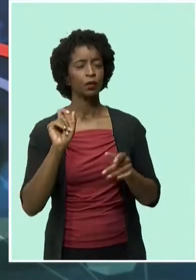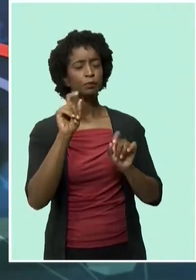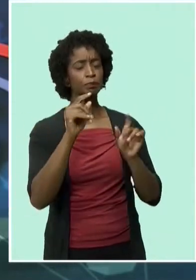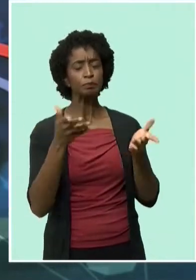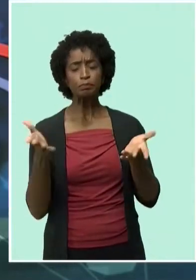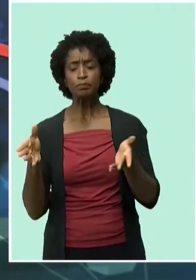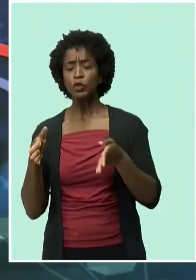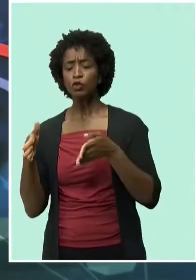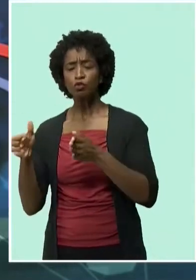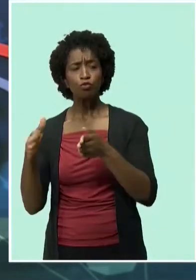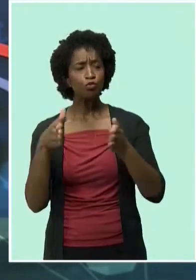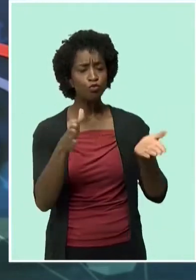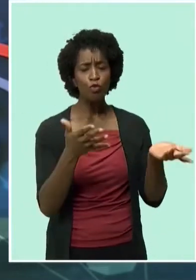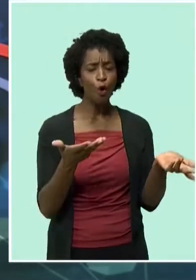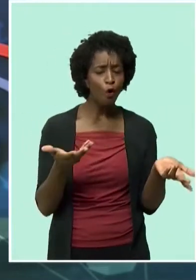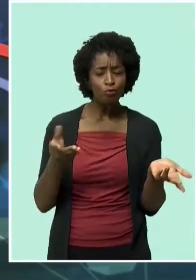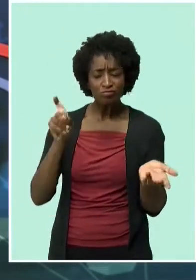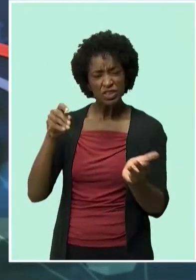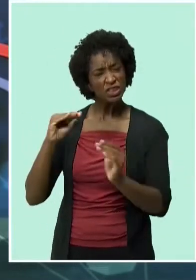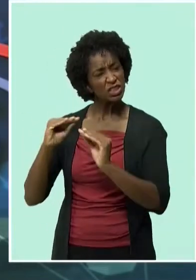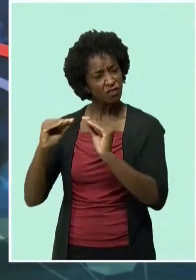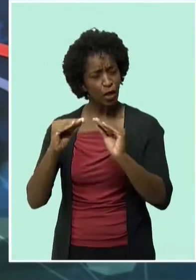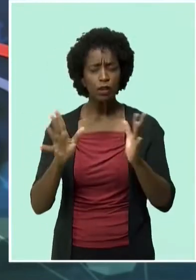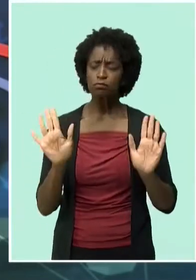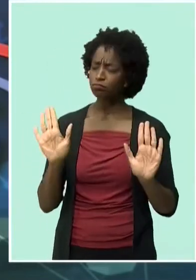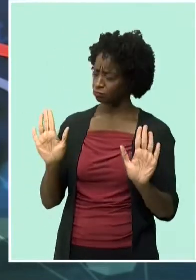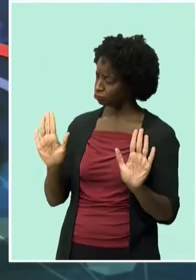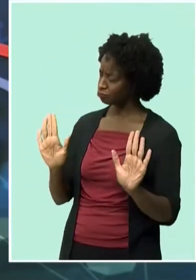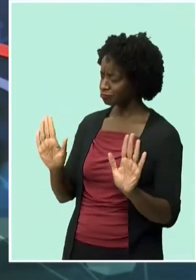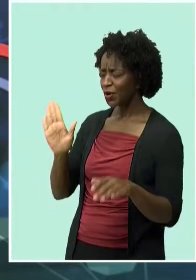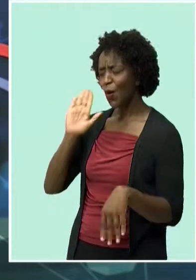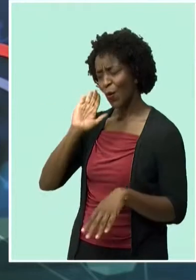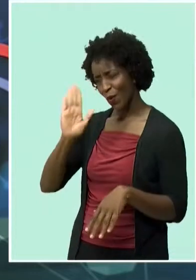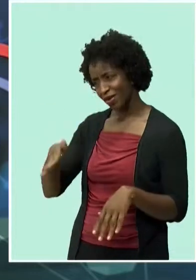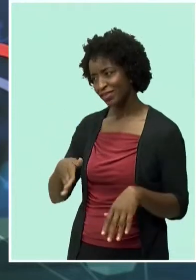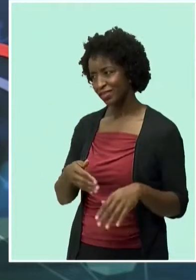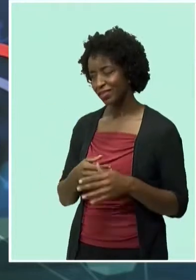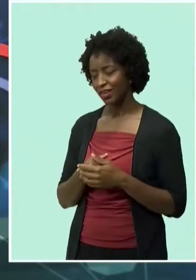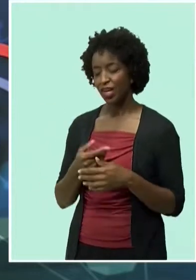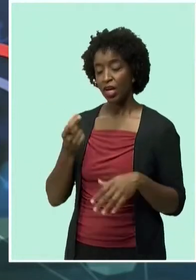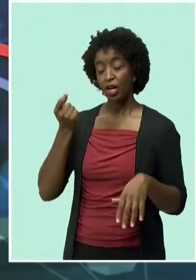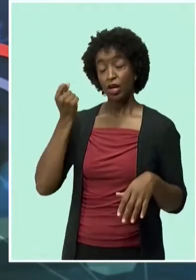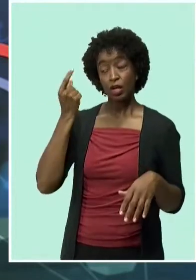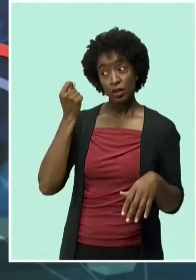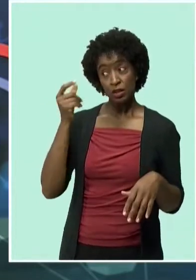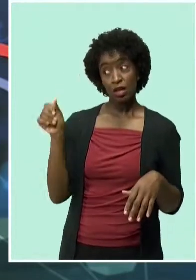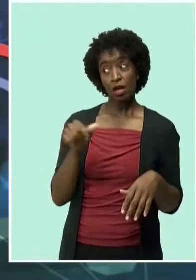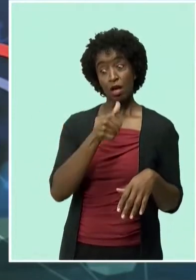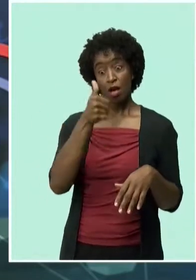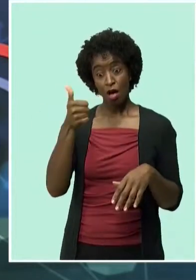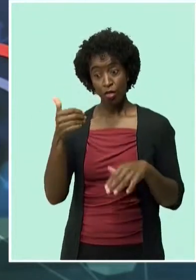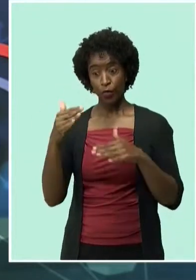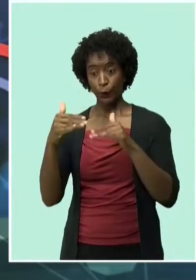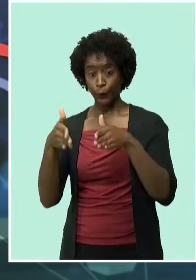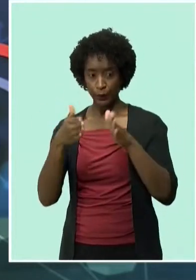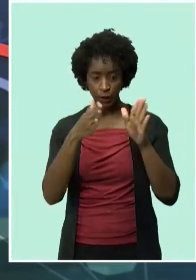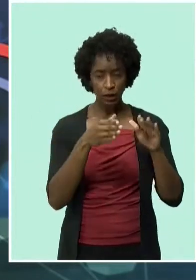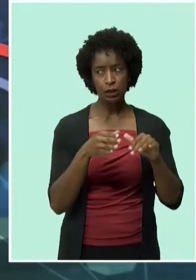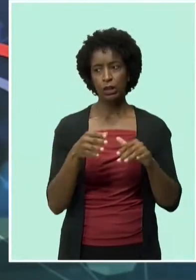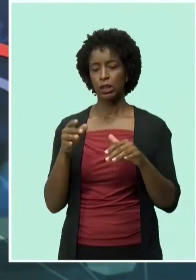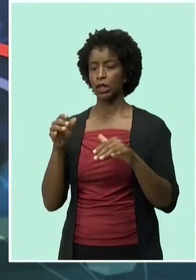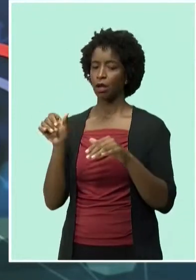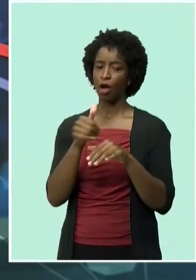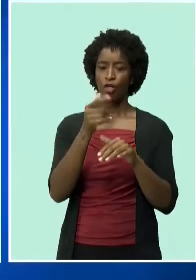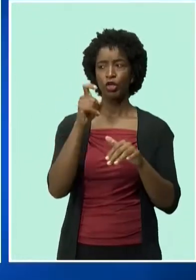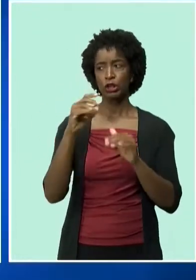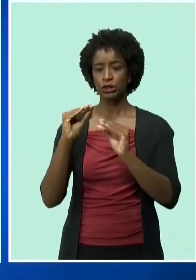Minister assured them the rehabilitation will be done, but only after some badly needed infrastructural work is carried out.